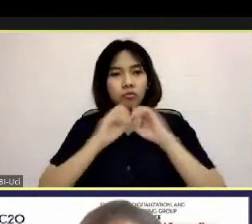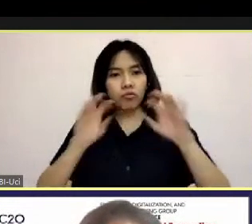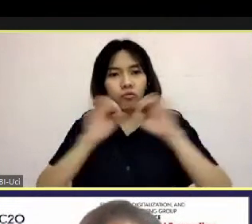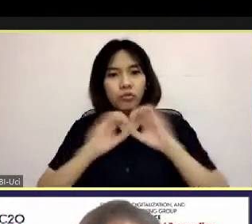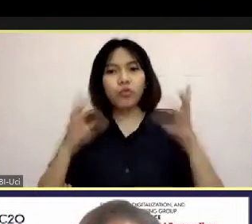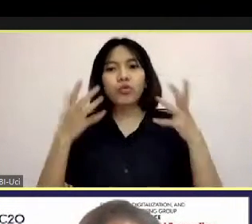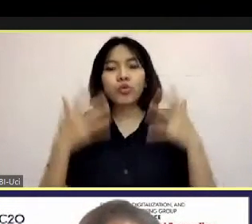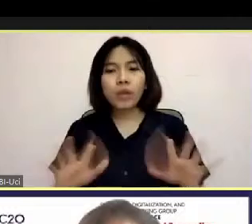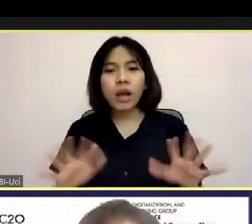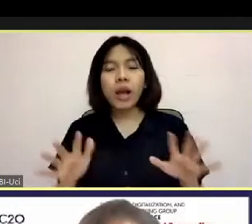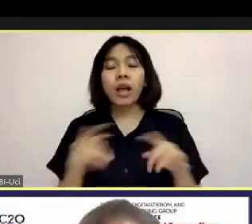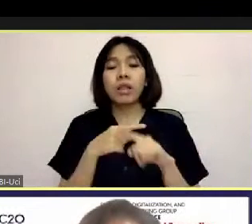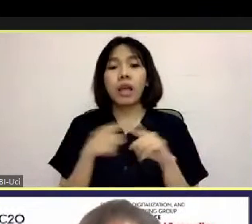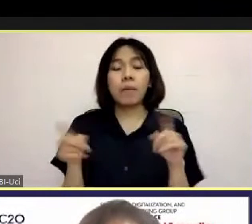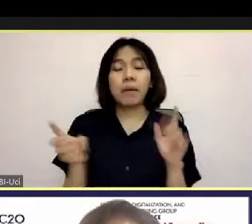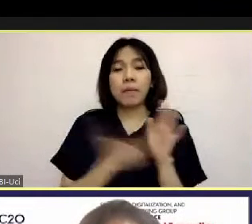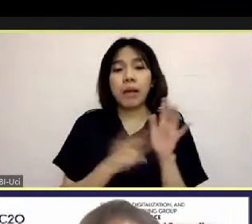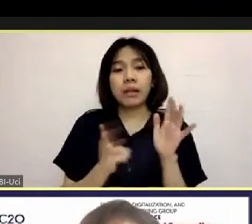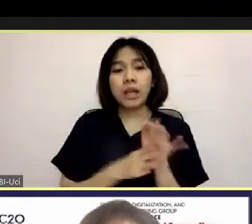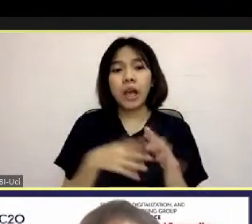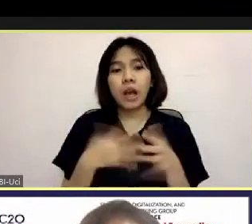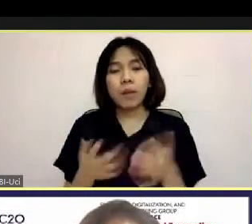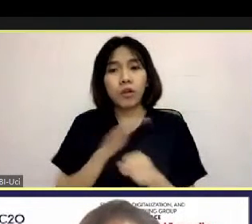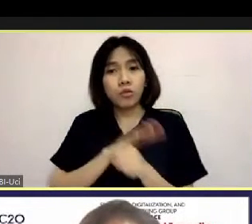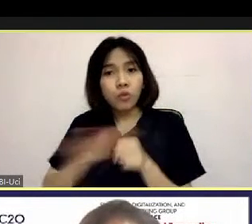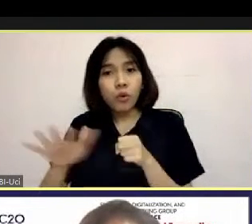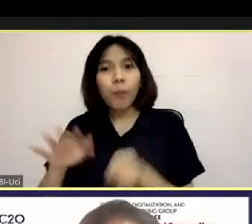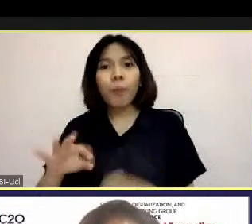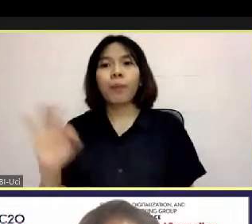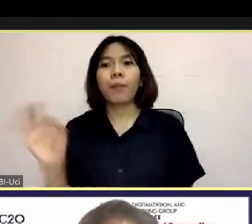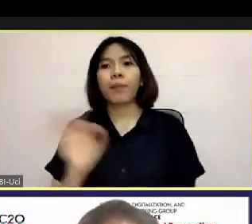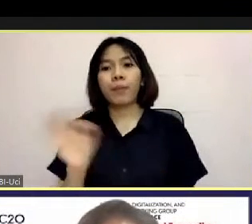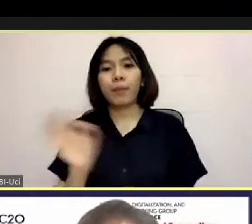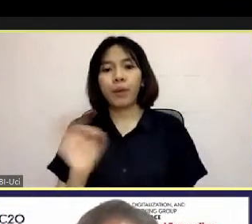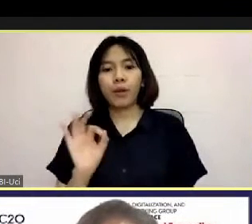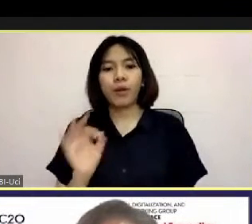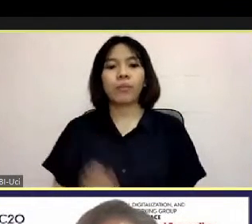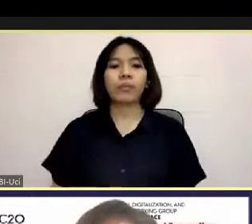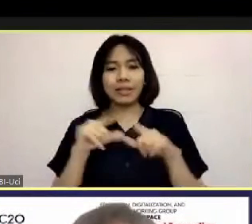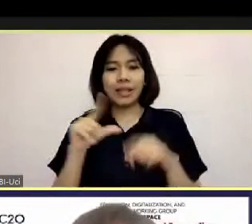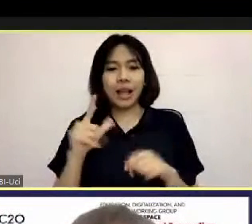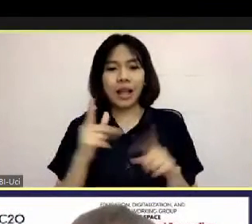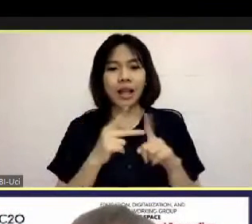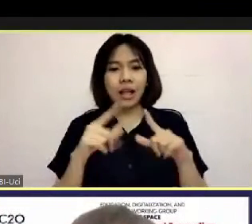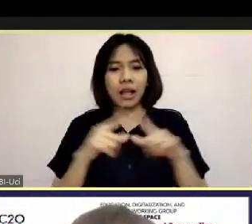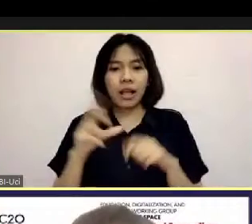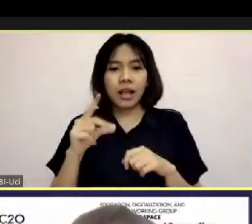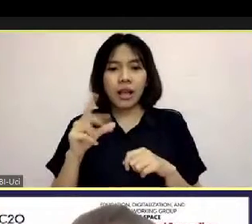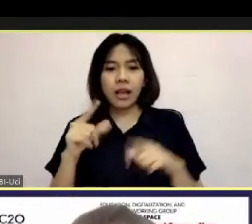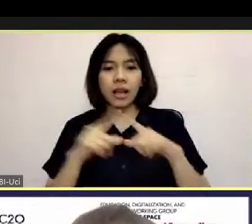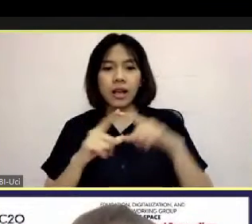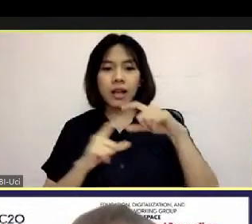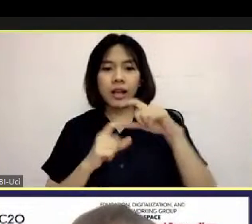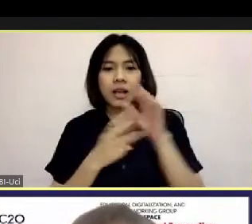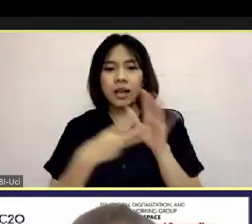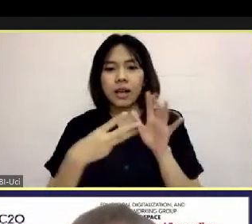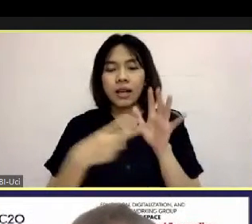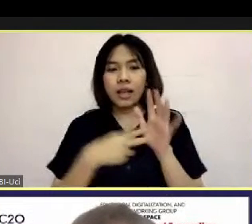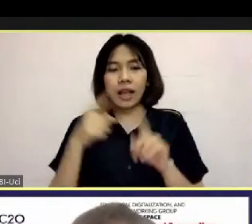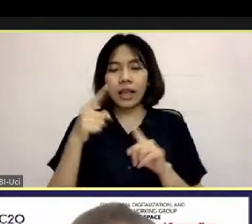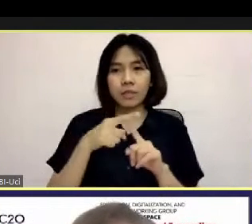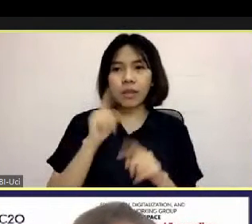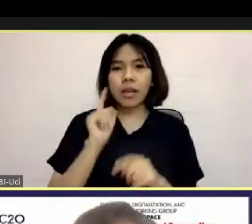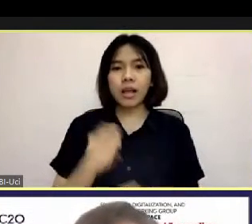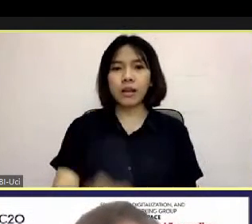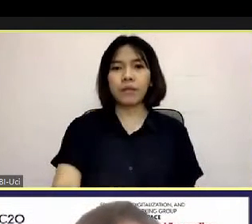We know that there is actually the announcement, also the information, the specific issue for the environment that